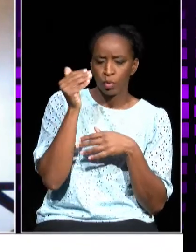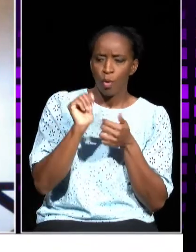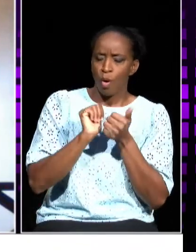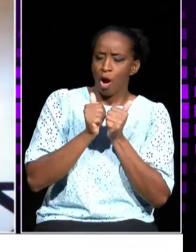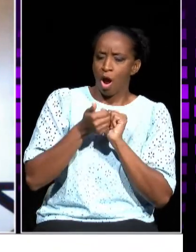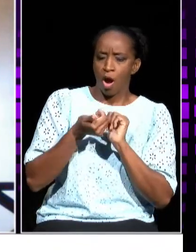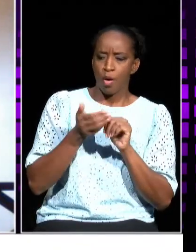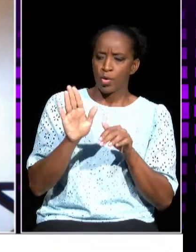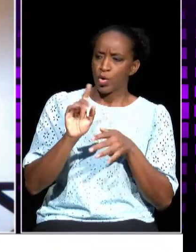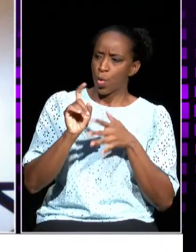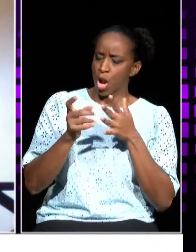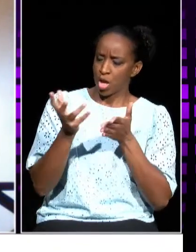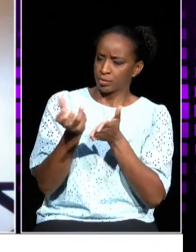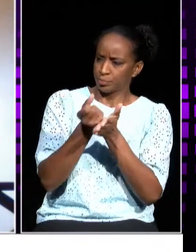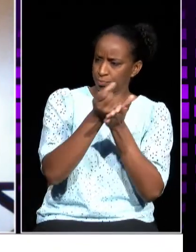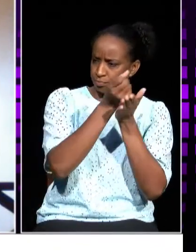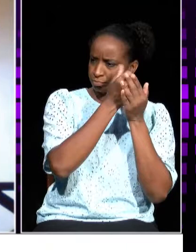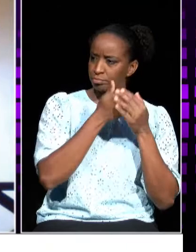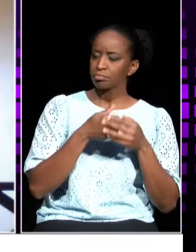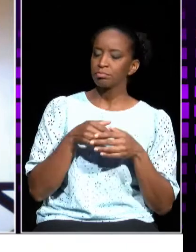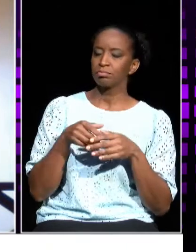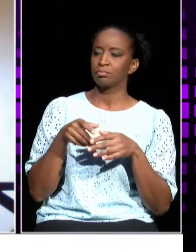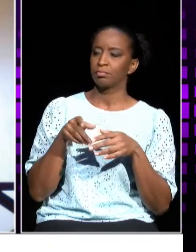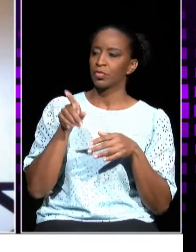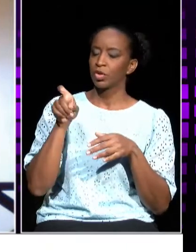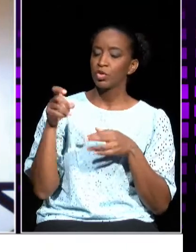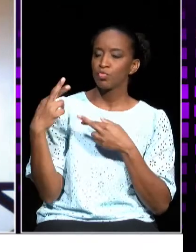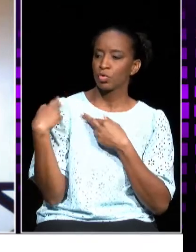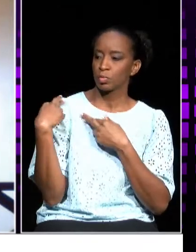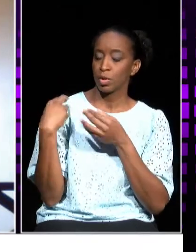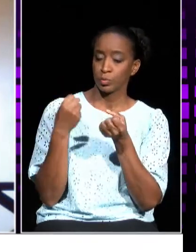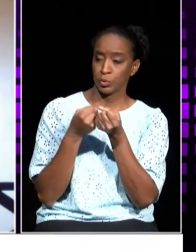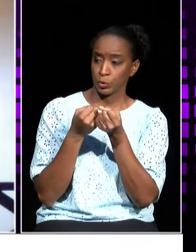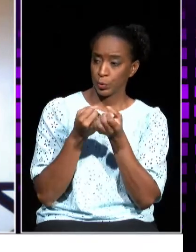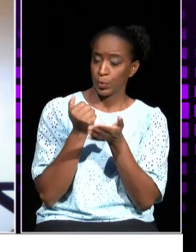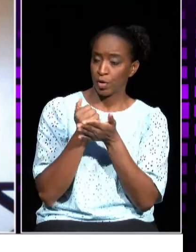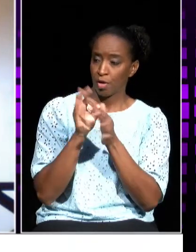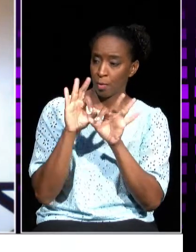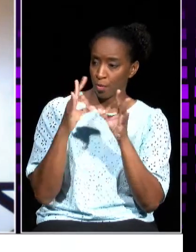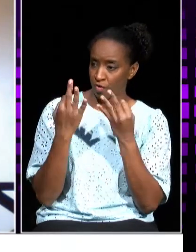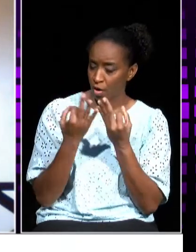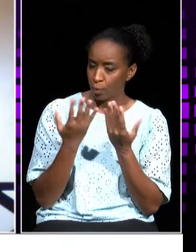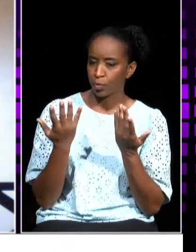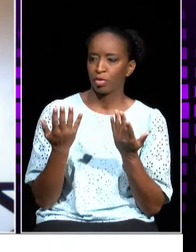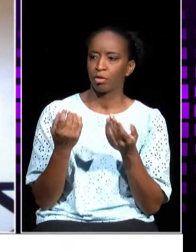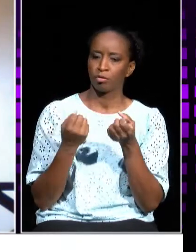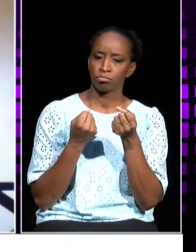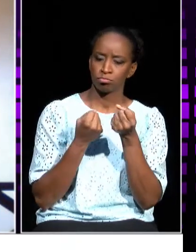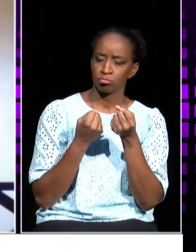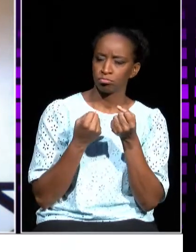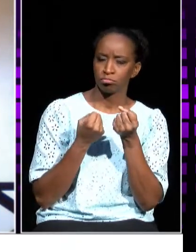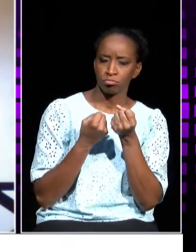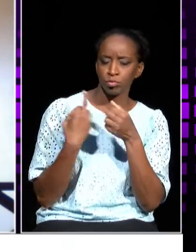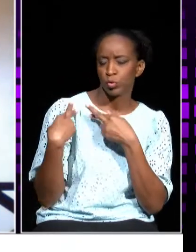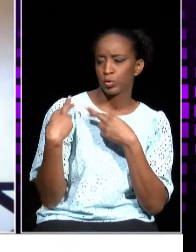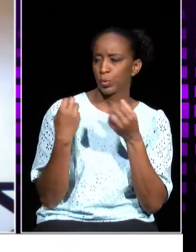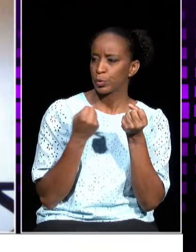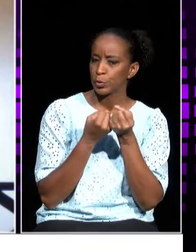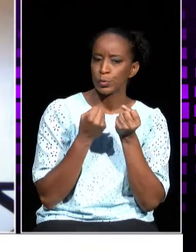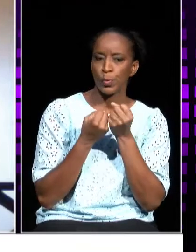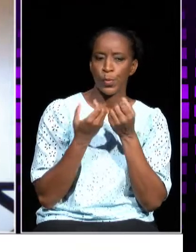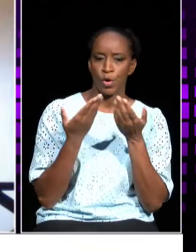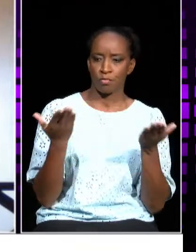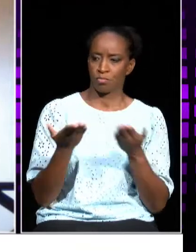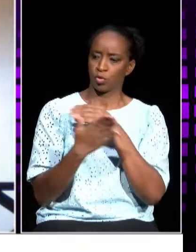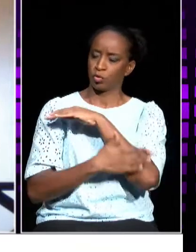cannot wait until a child reaches teenage years then to try to learn this child to make appropriate decisions.